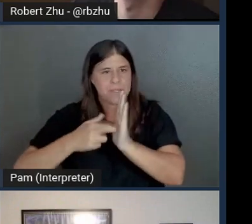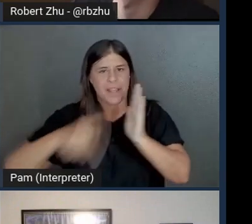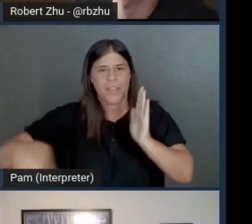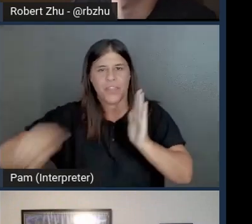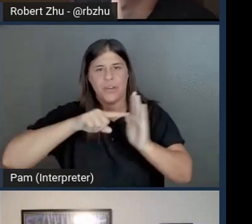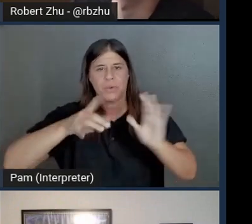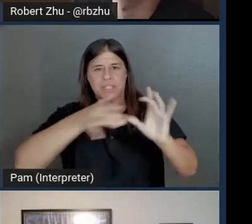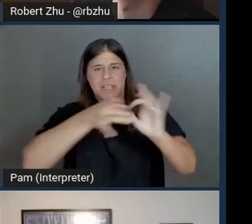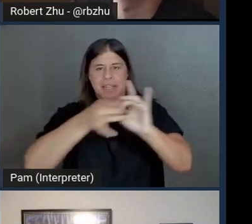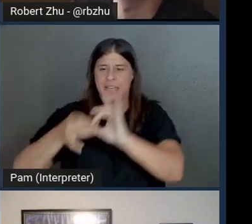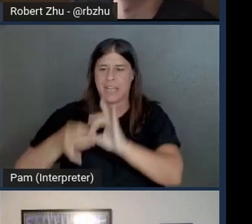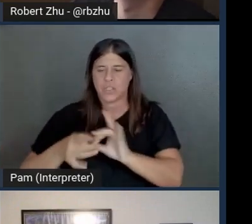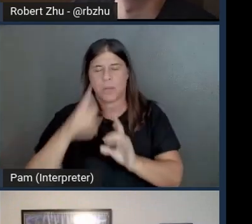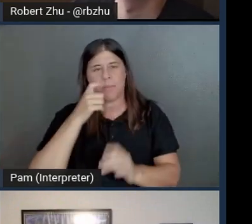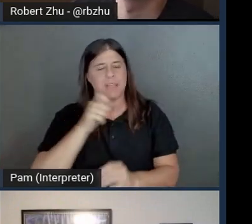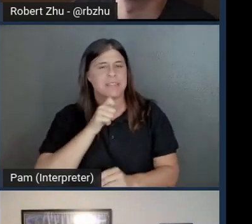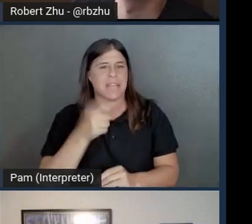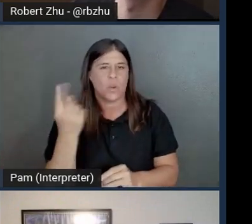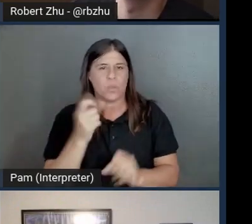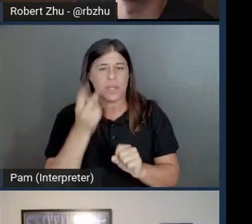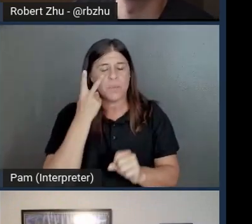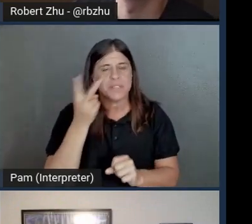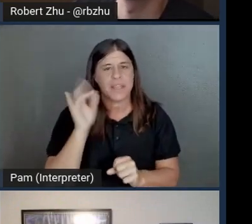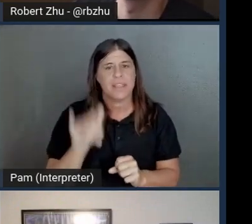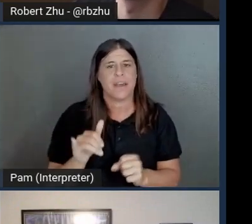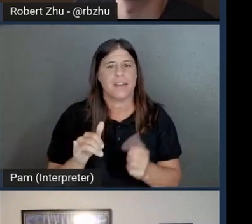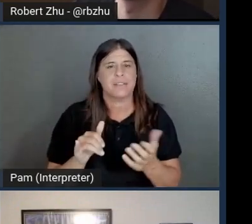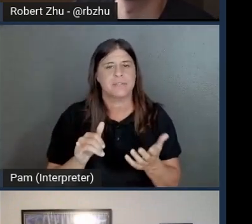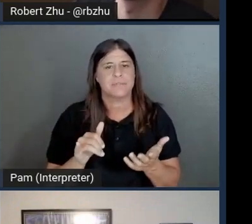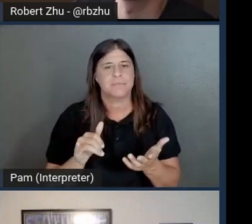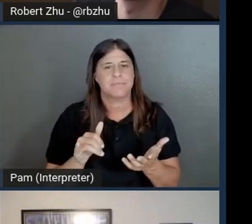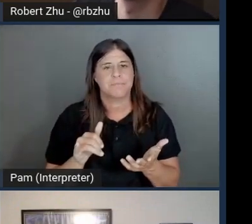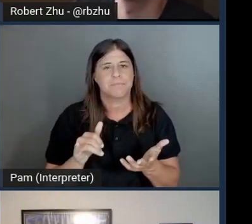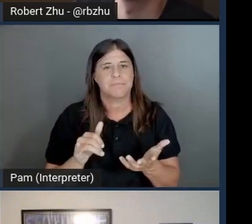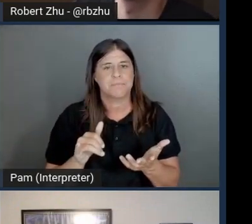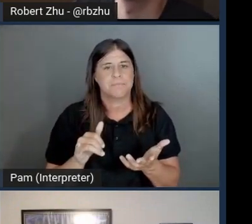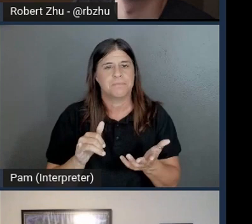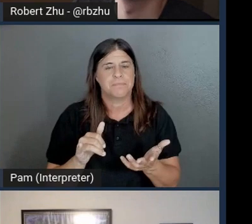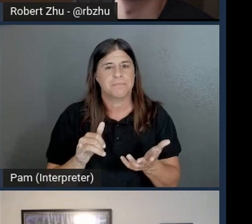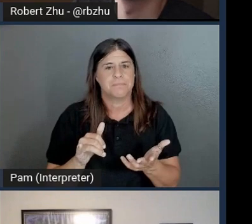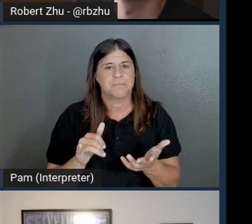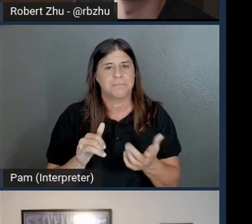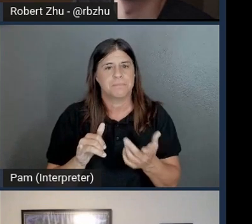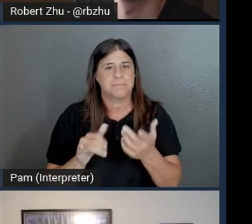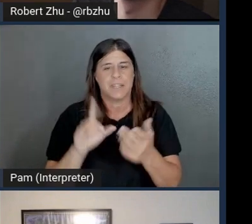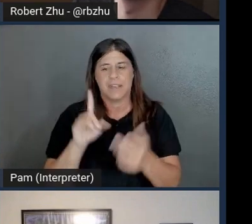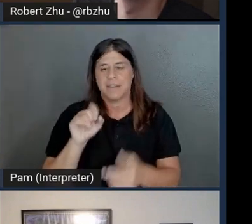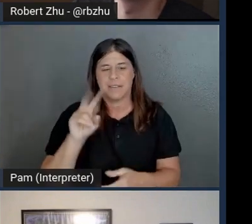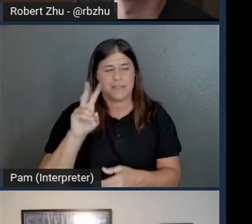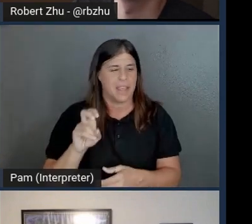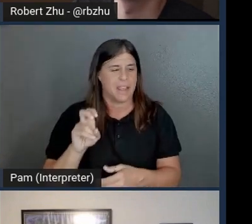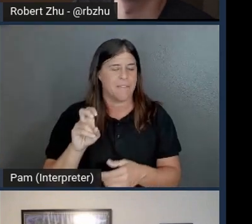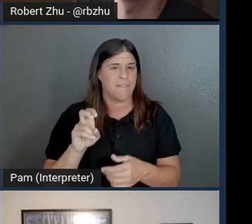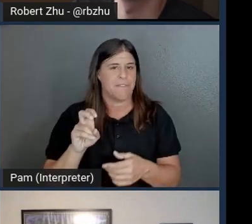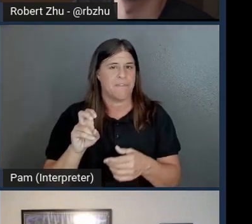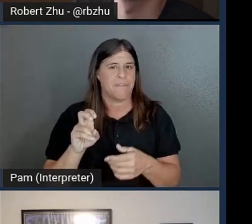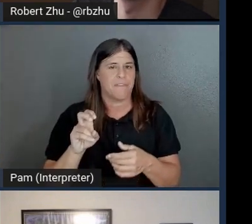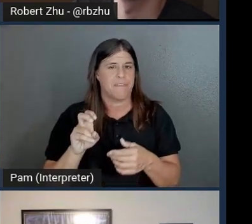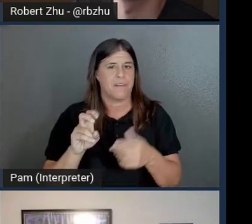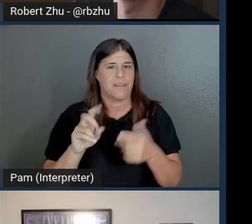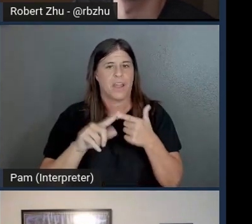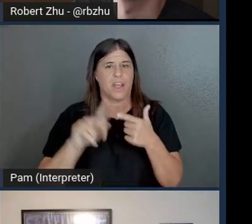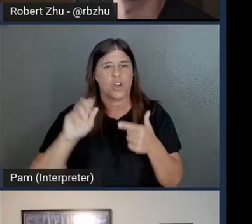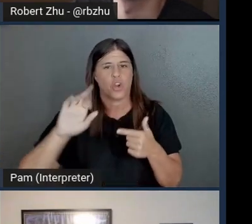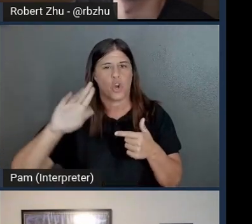data, because, not only can we see that, let me zoom in a little bit, that Dave Beckberger, Karthik Bharathi, and